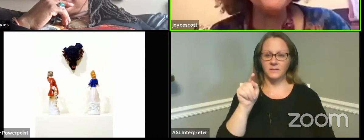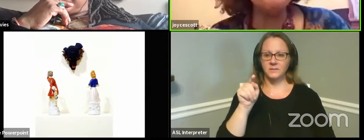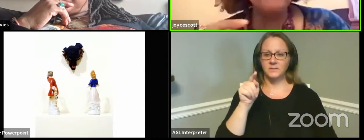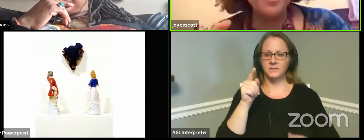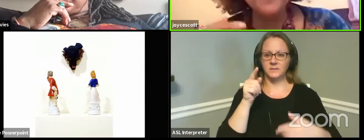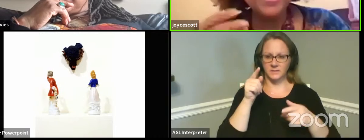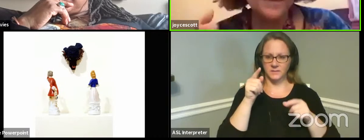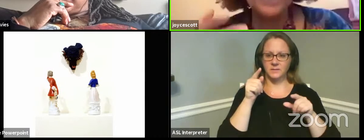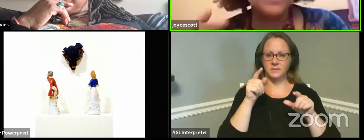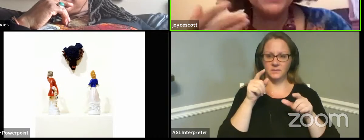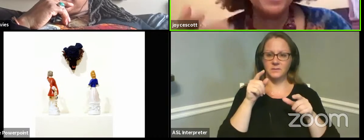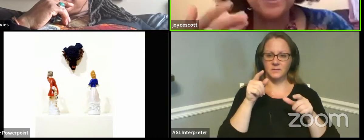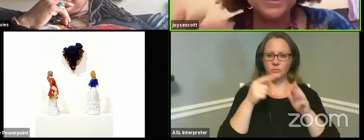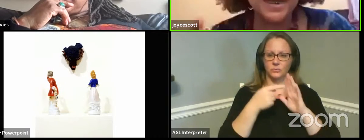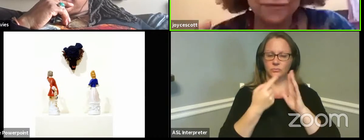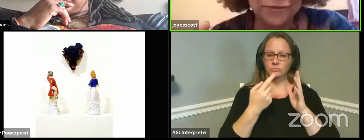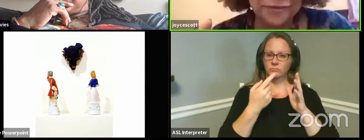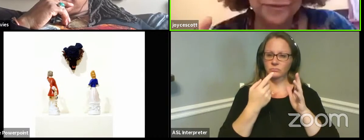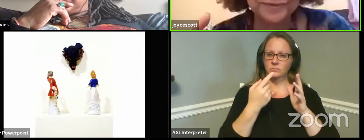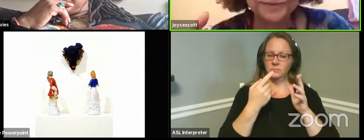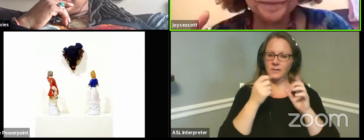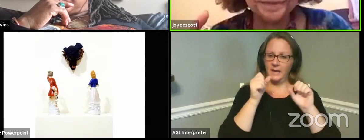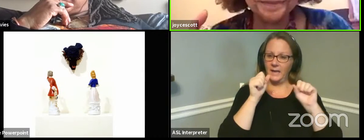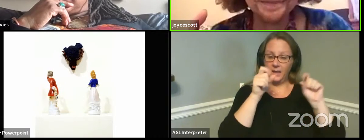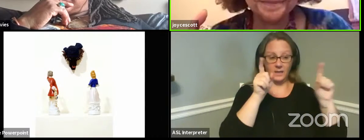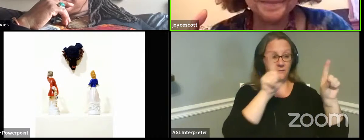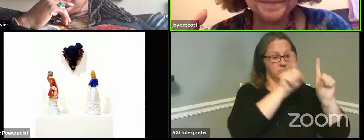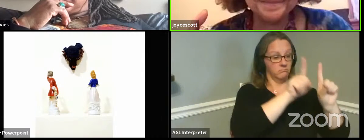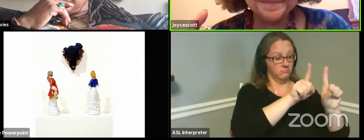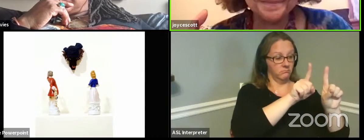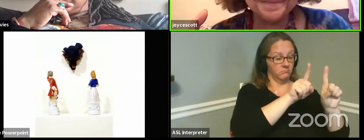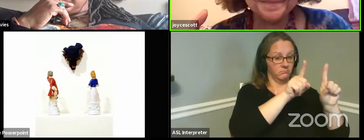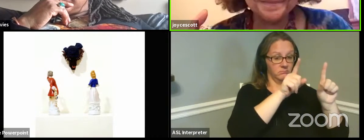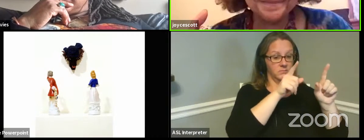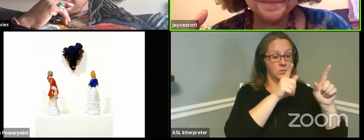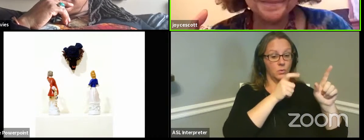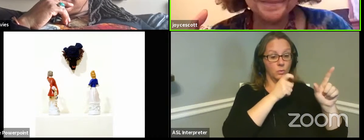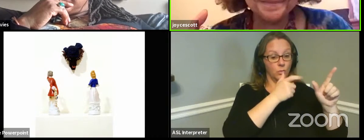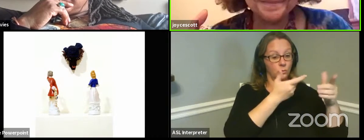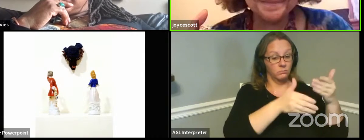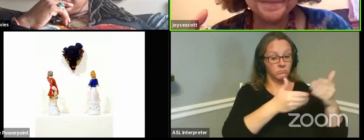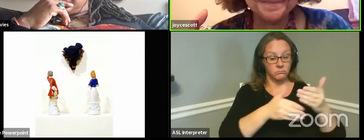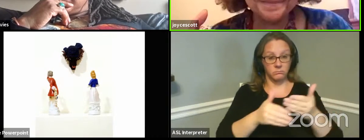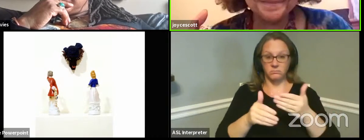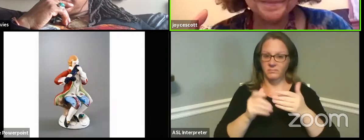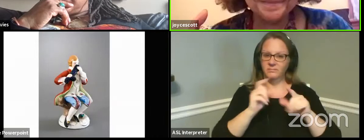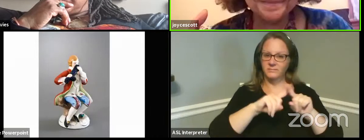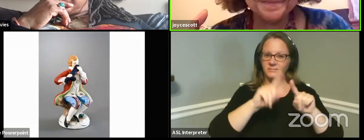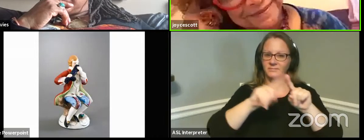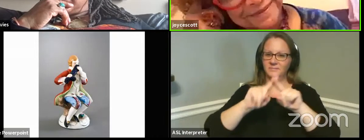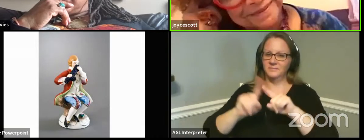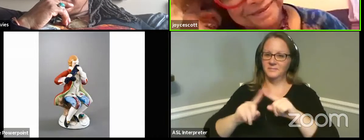makes for some very zesty combinations. Next.